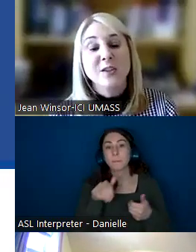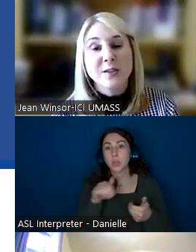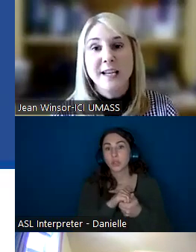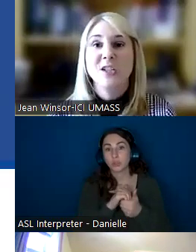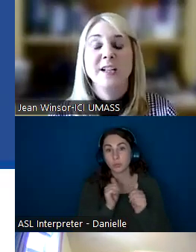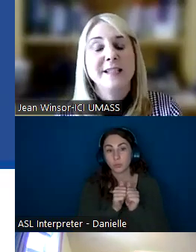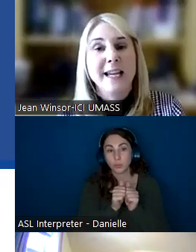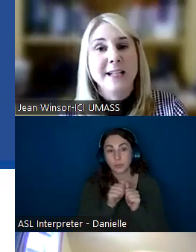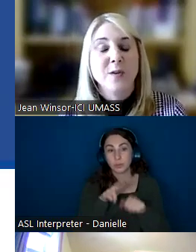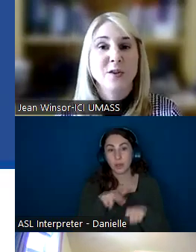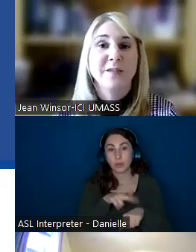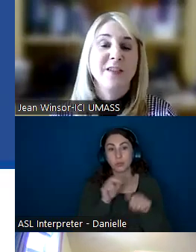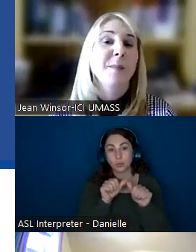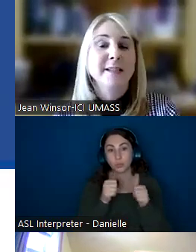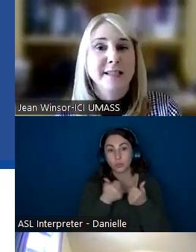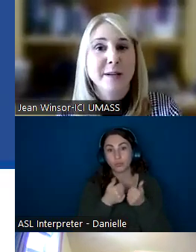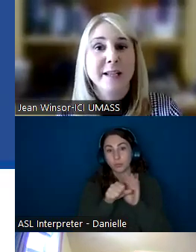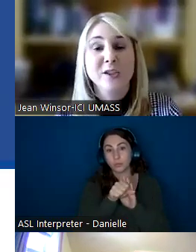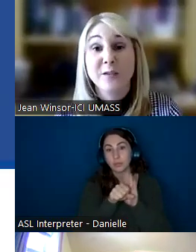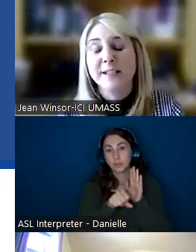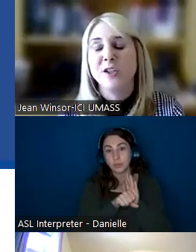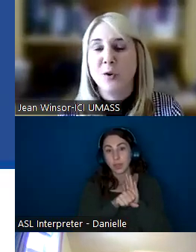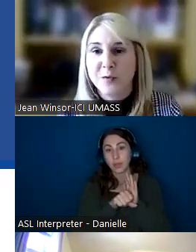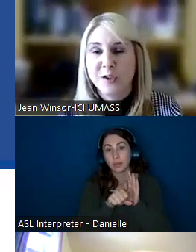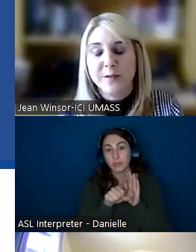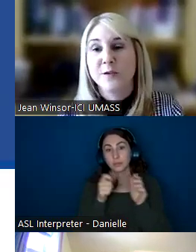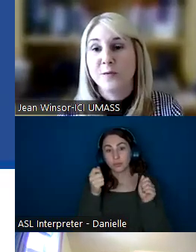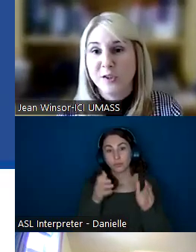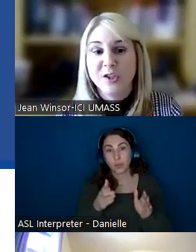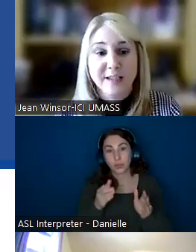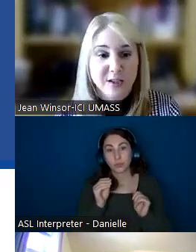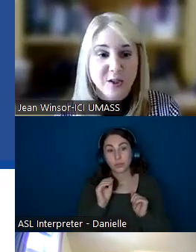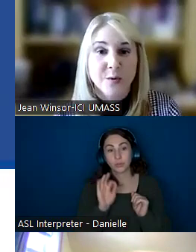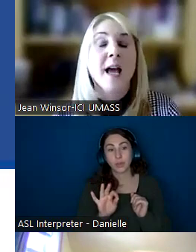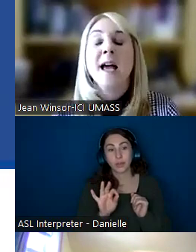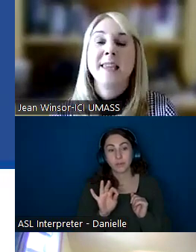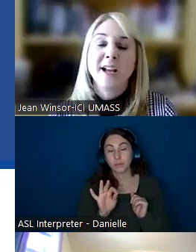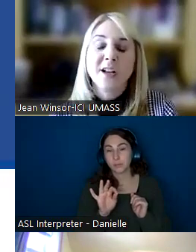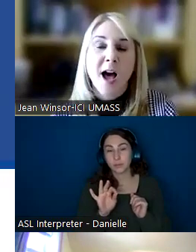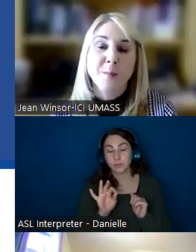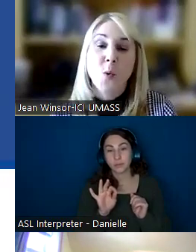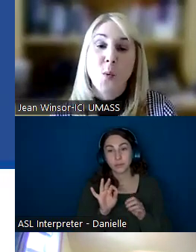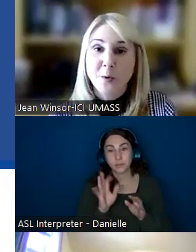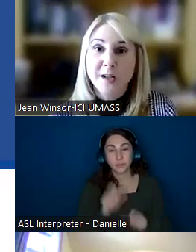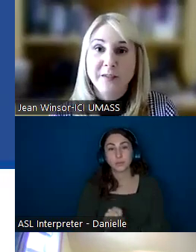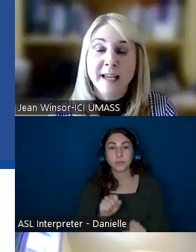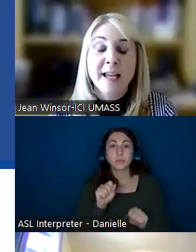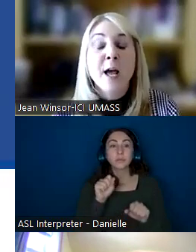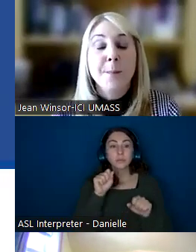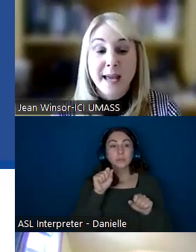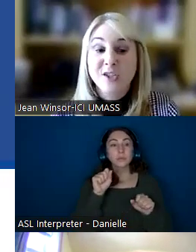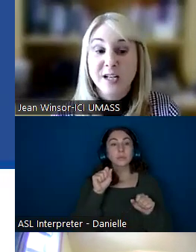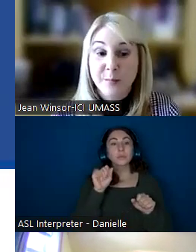National Association of State Directors of Developmental Disability Services and Human Services Research Institute that